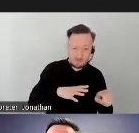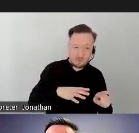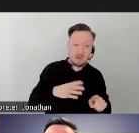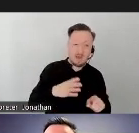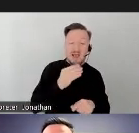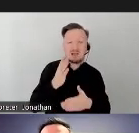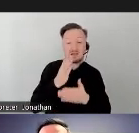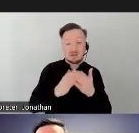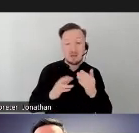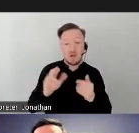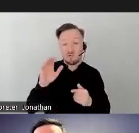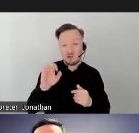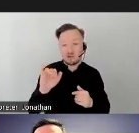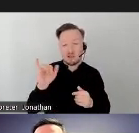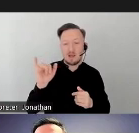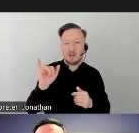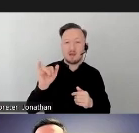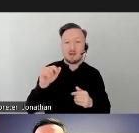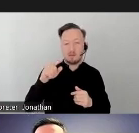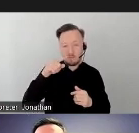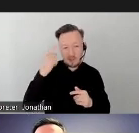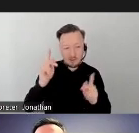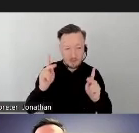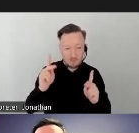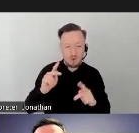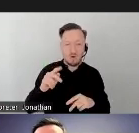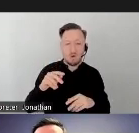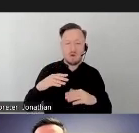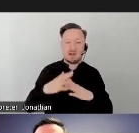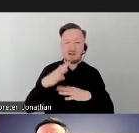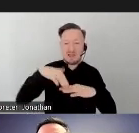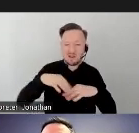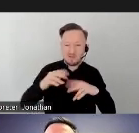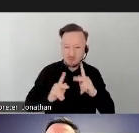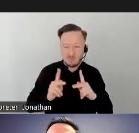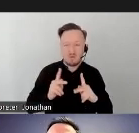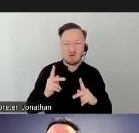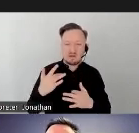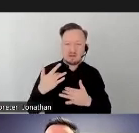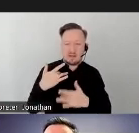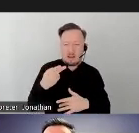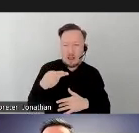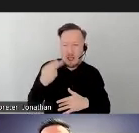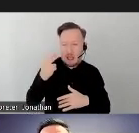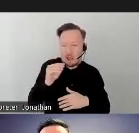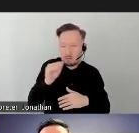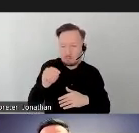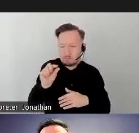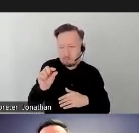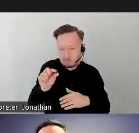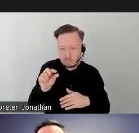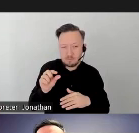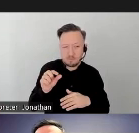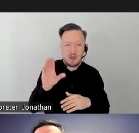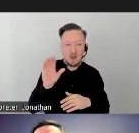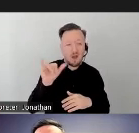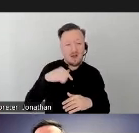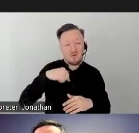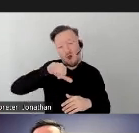such as African Americans and Native Americans, tend to have a slightly higher rate of colorectal cancer. And there are other modifiable risk factors, such